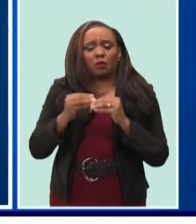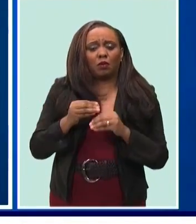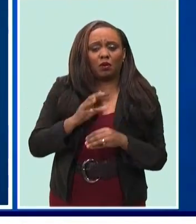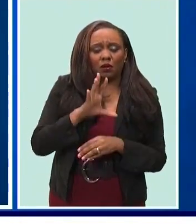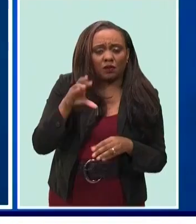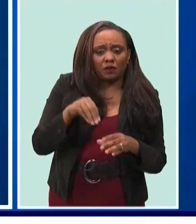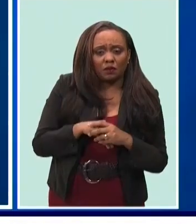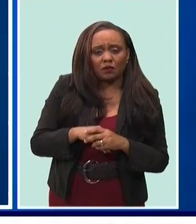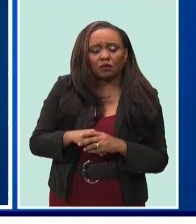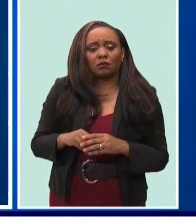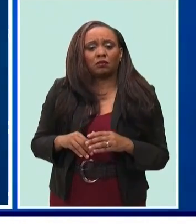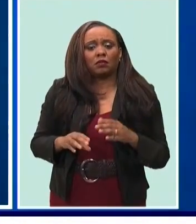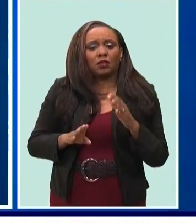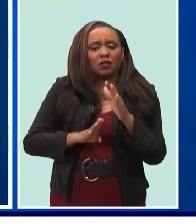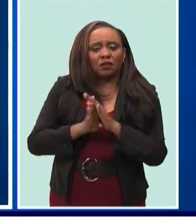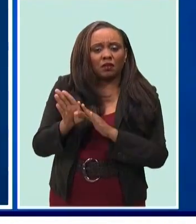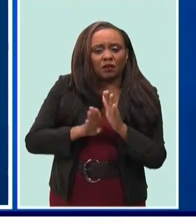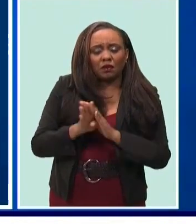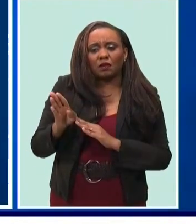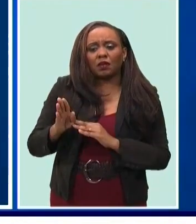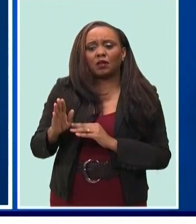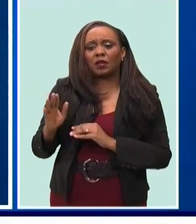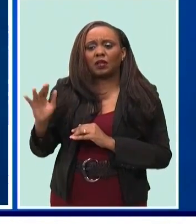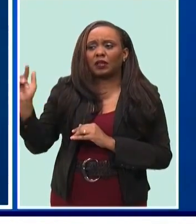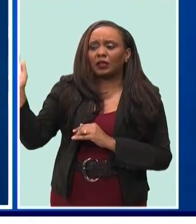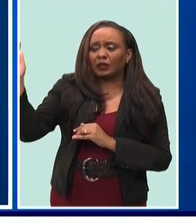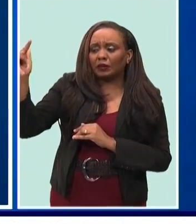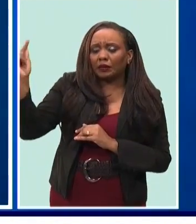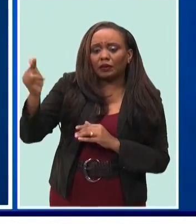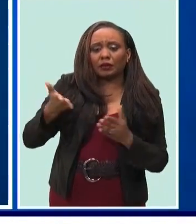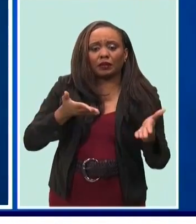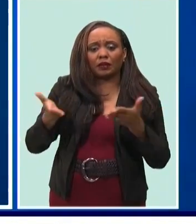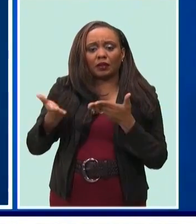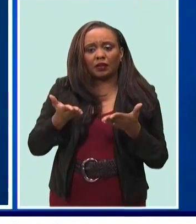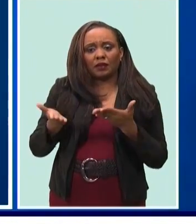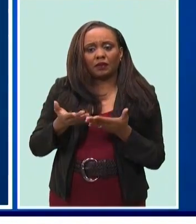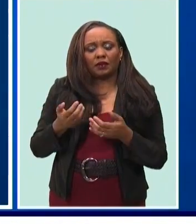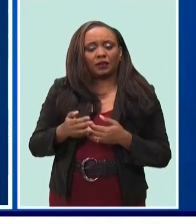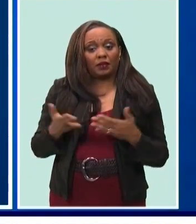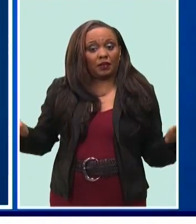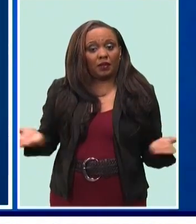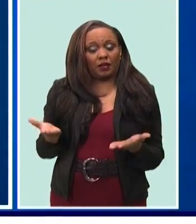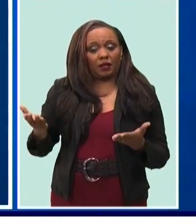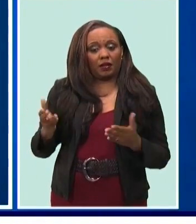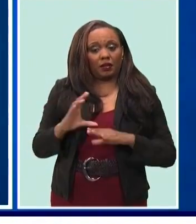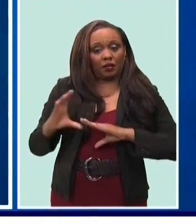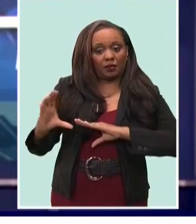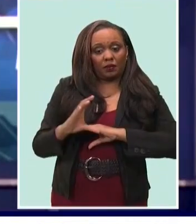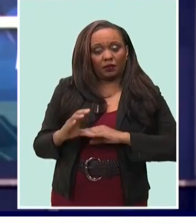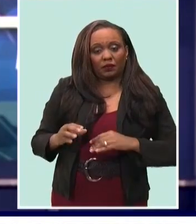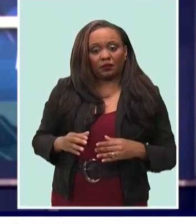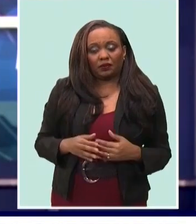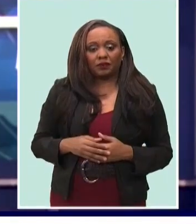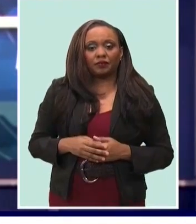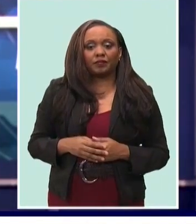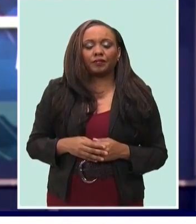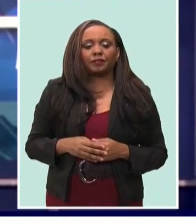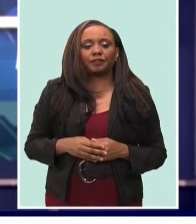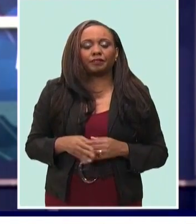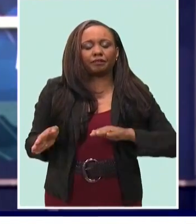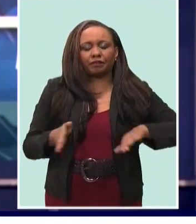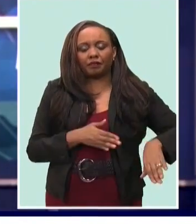in developing or running aviation services within our region. Over